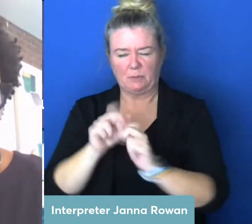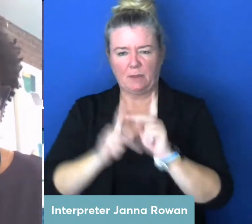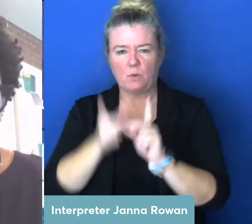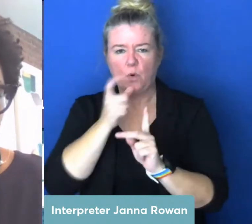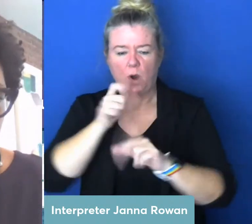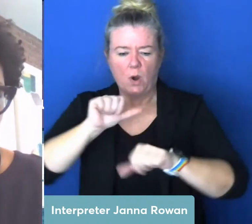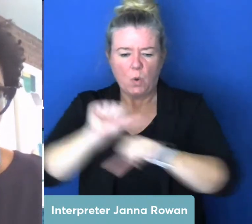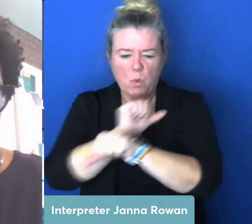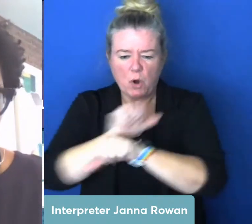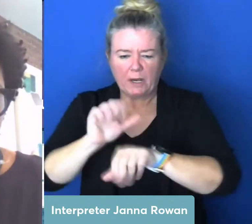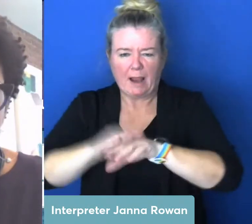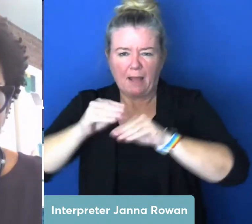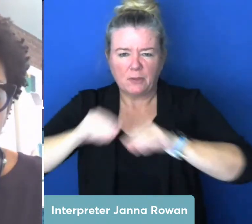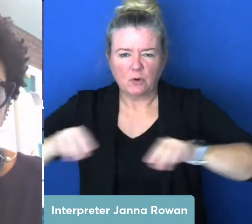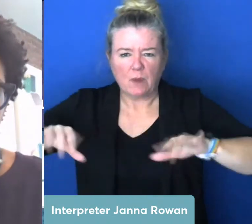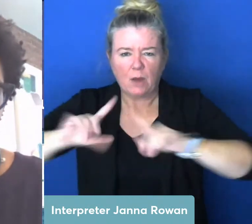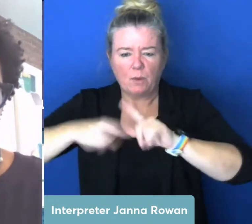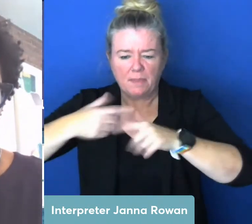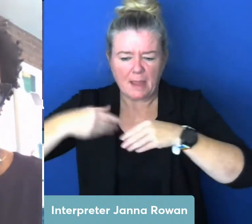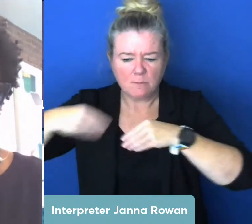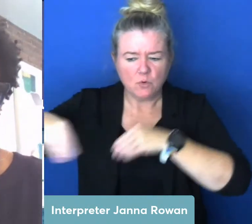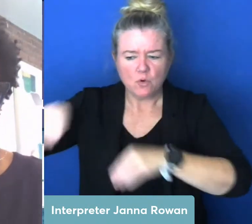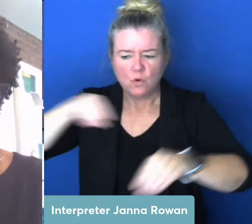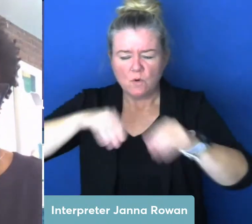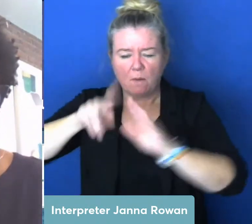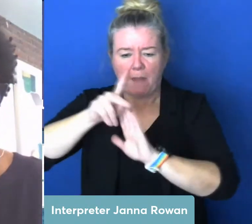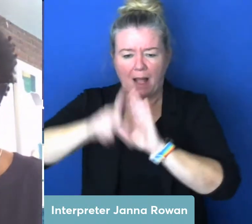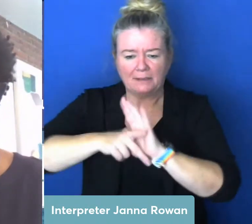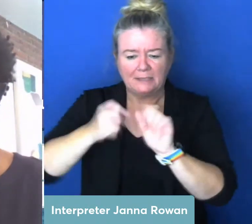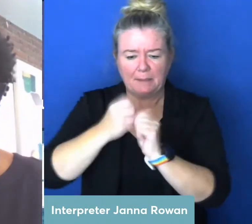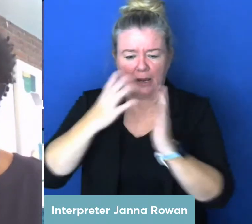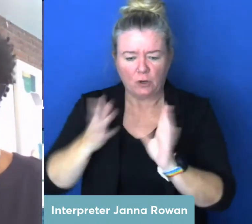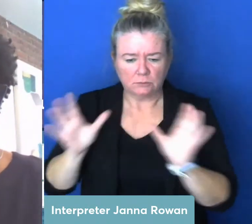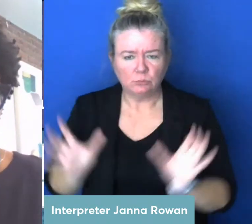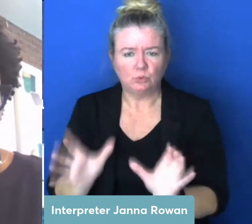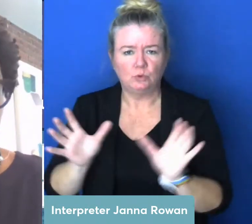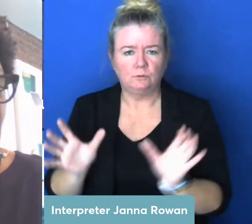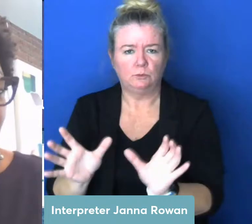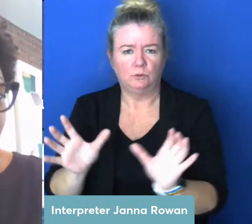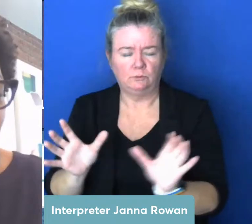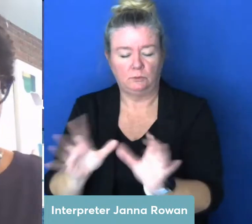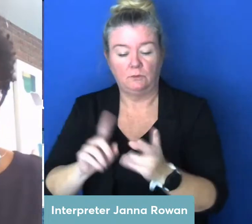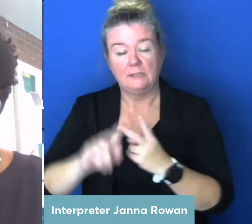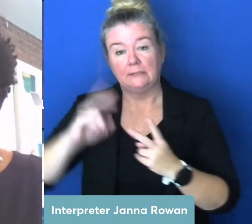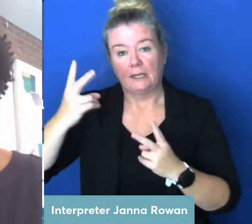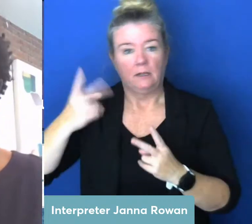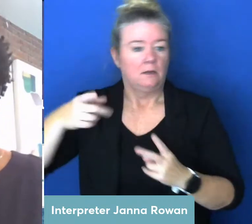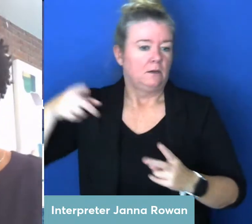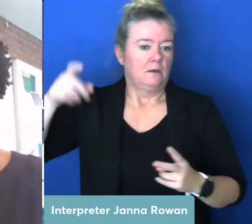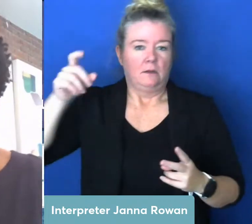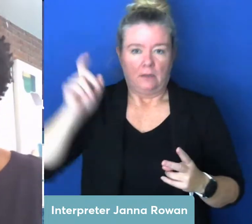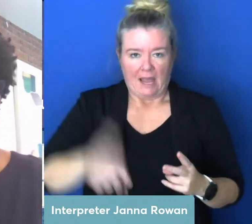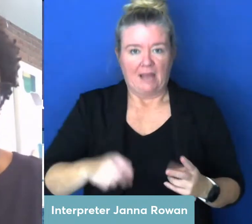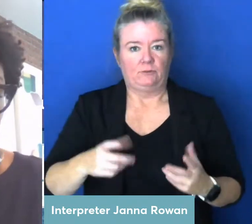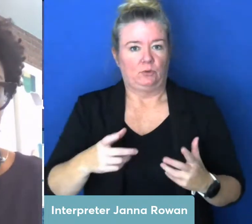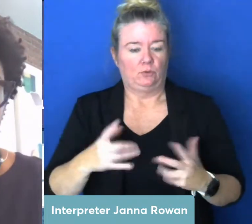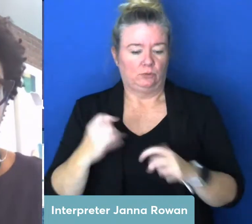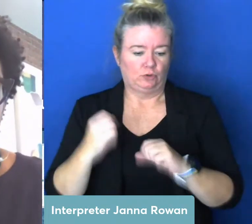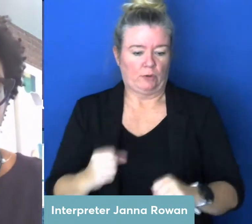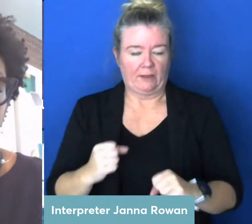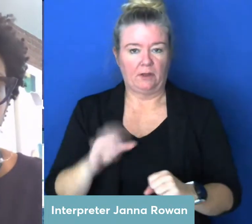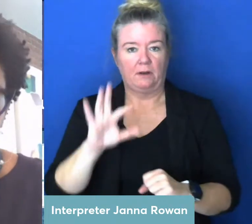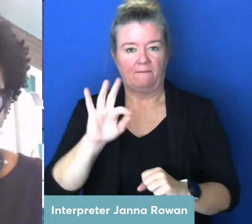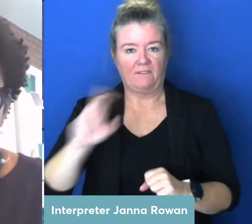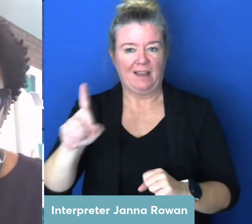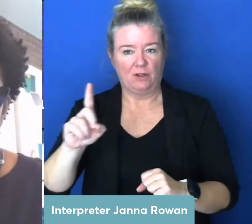ground, even as they move policymakers and opinion makers. Second, we have to strengthen the field